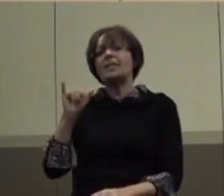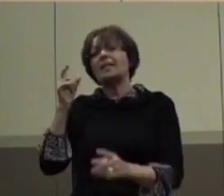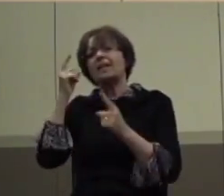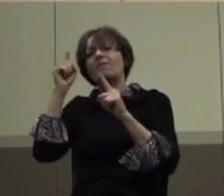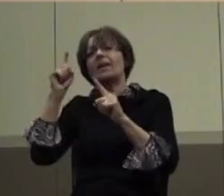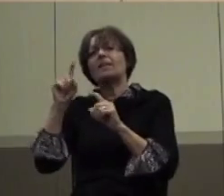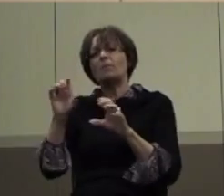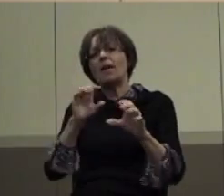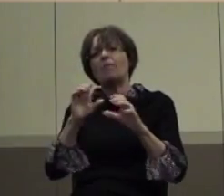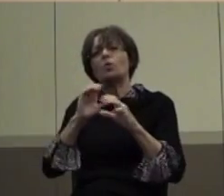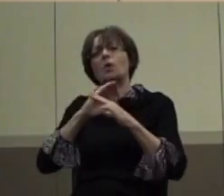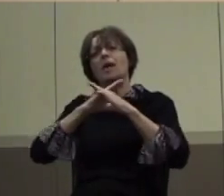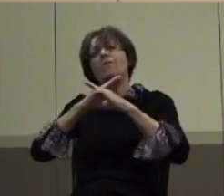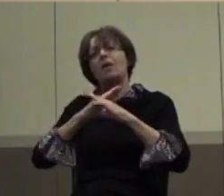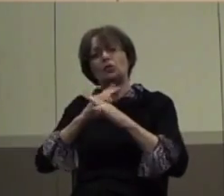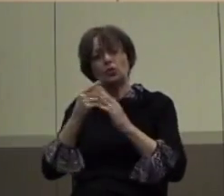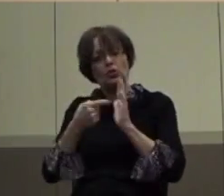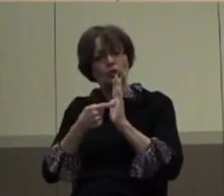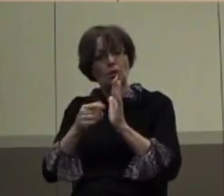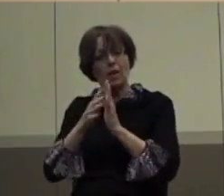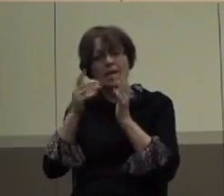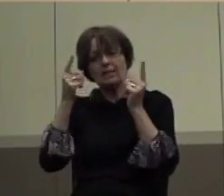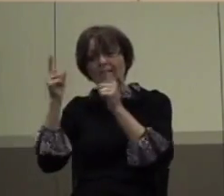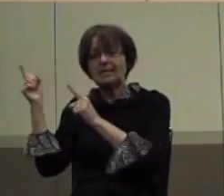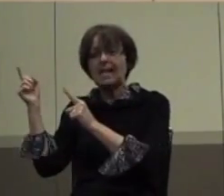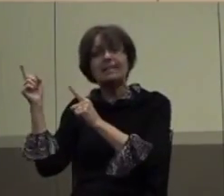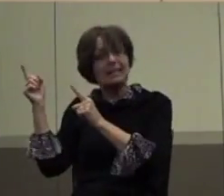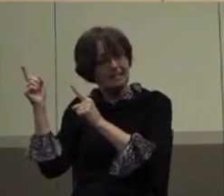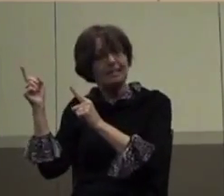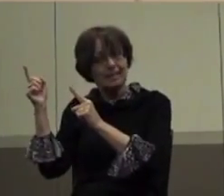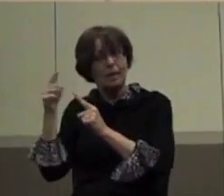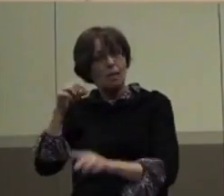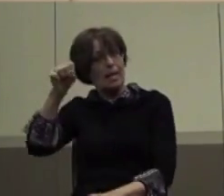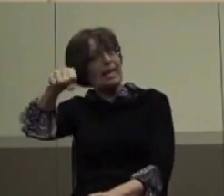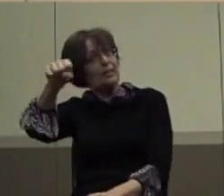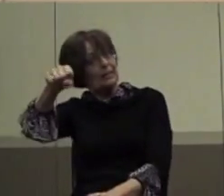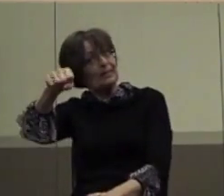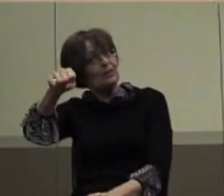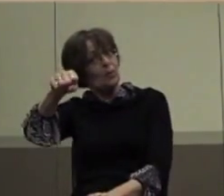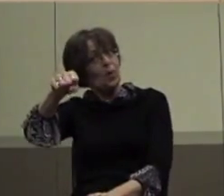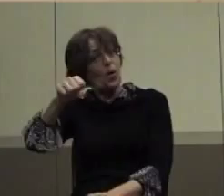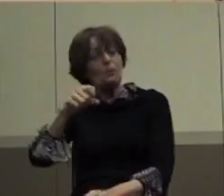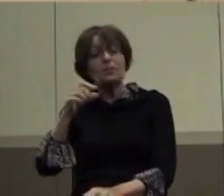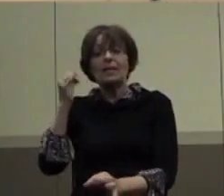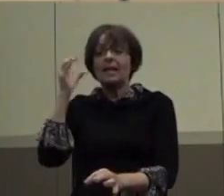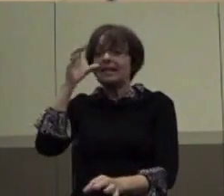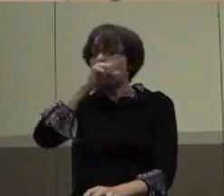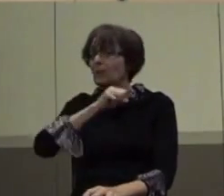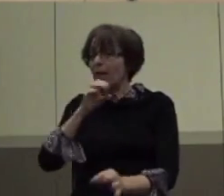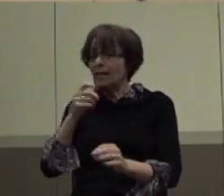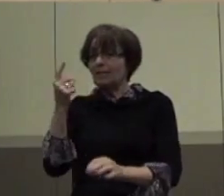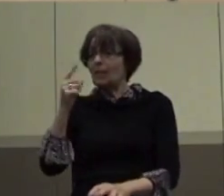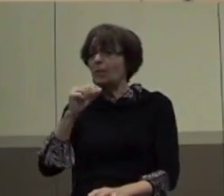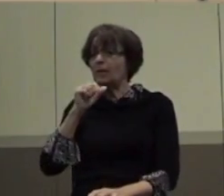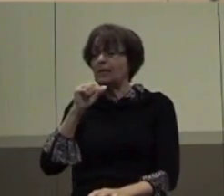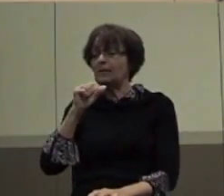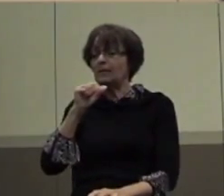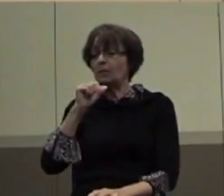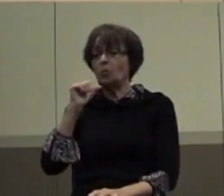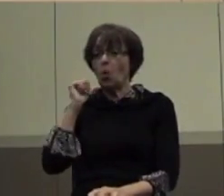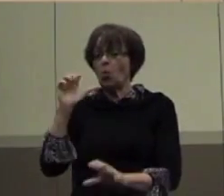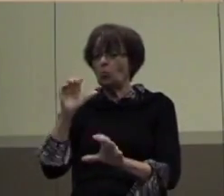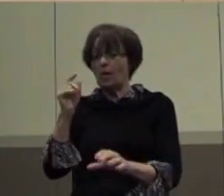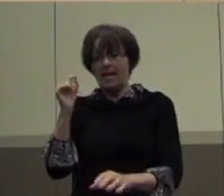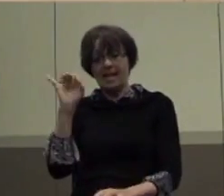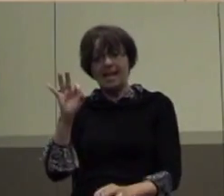intervention plan that's been showing lots of success. It's like, oh, yeah, you are. Guess what? If somebody's not going to do it, it's not going to be, if something's